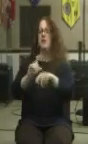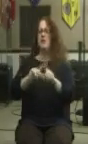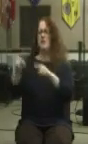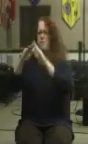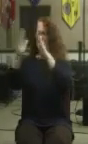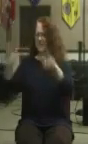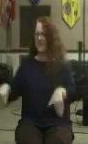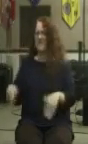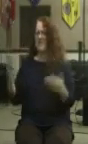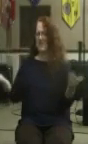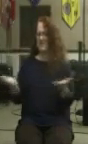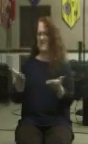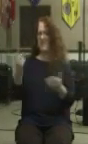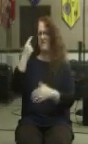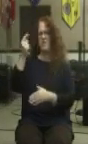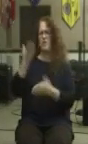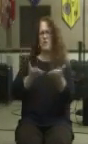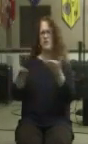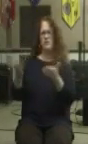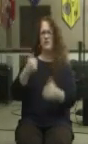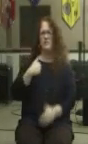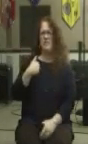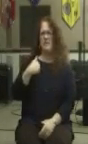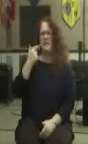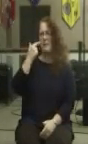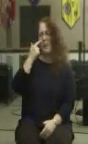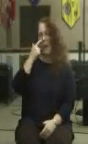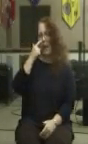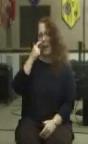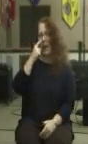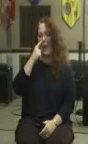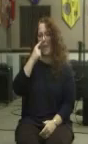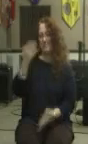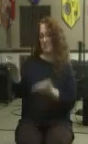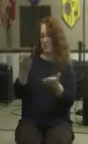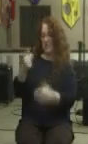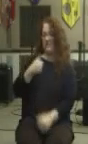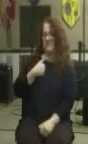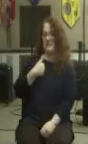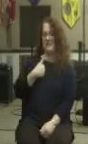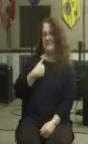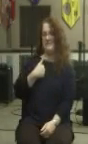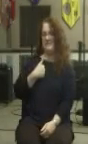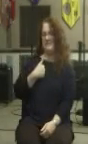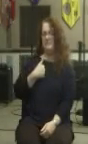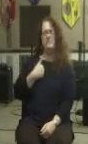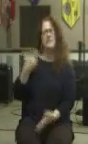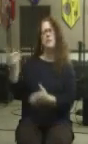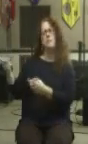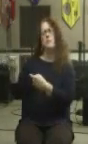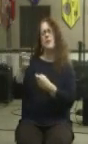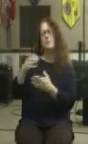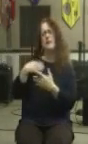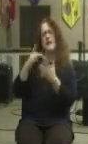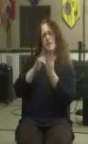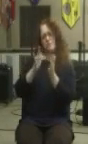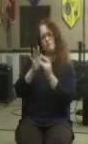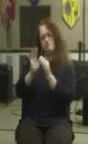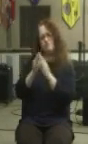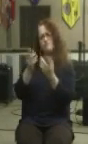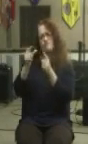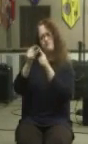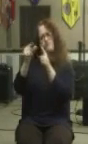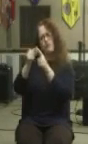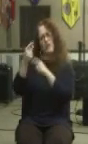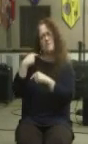into the house of God and says, I came here for you to serve me. Serve me. Bring